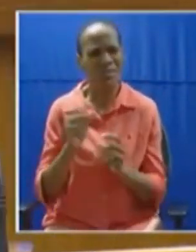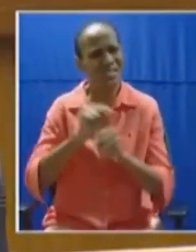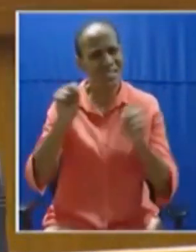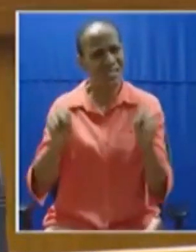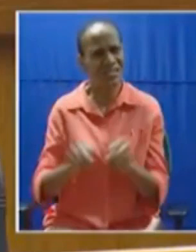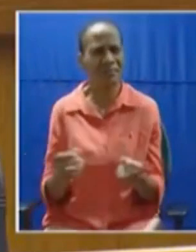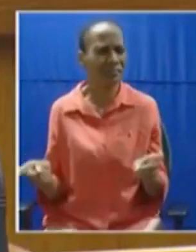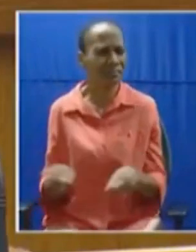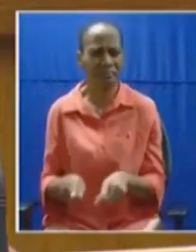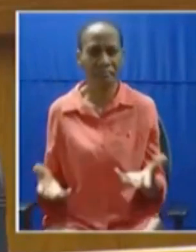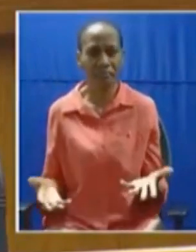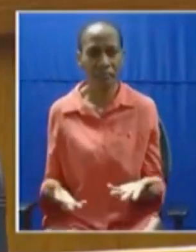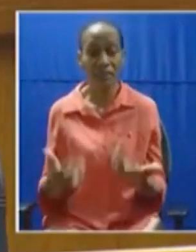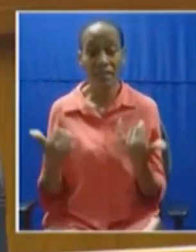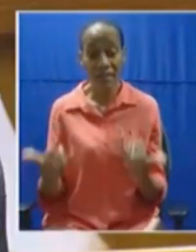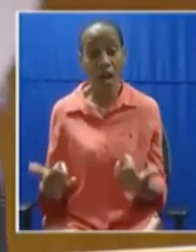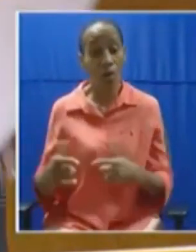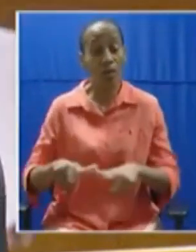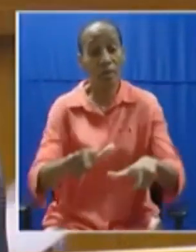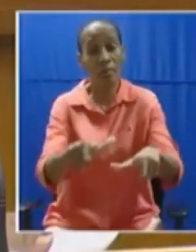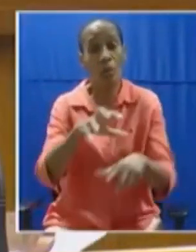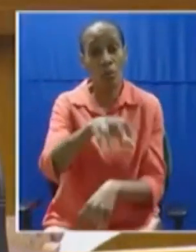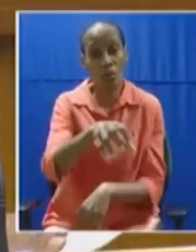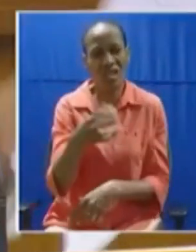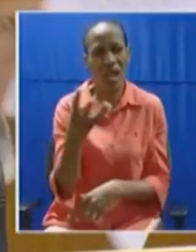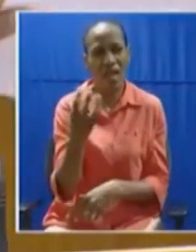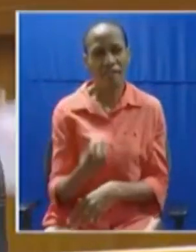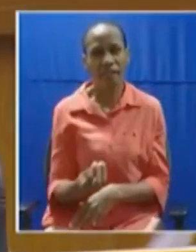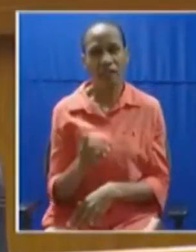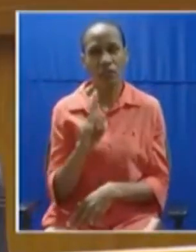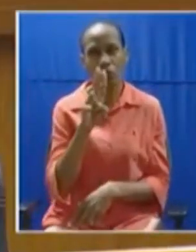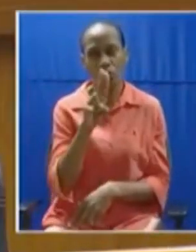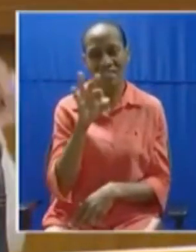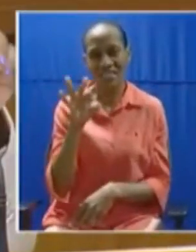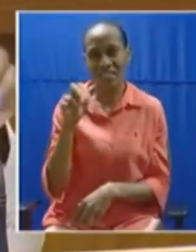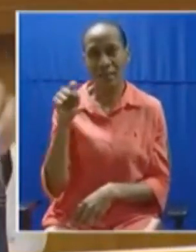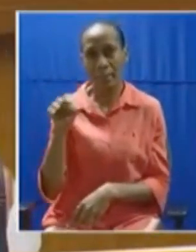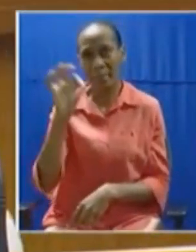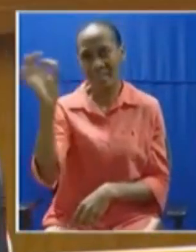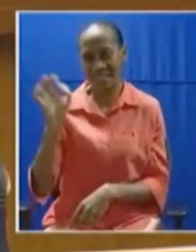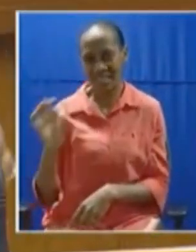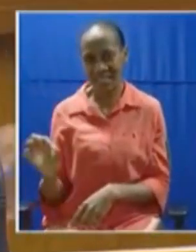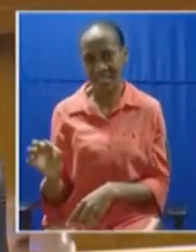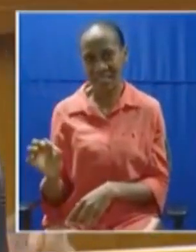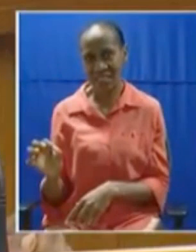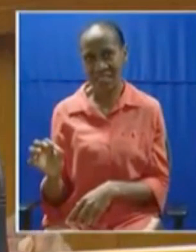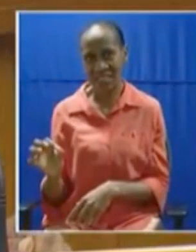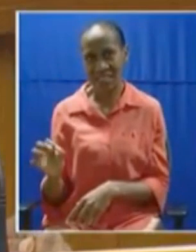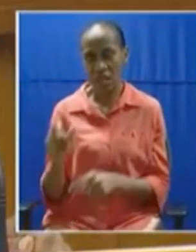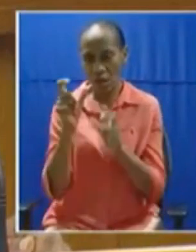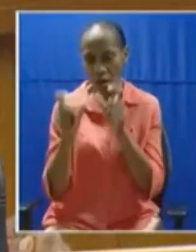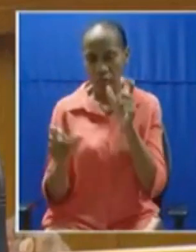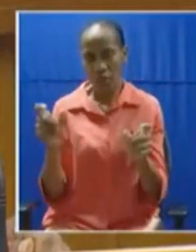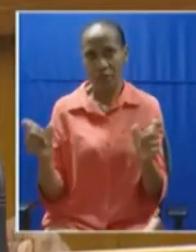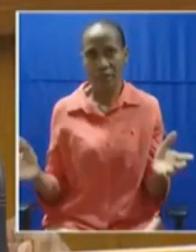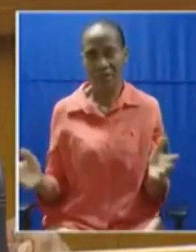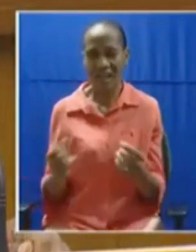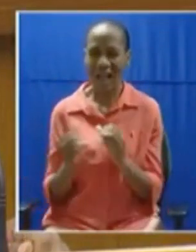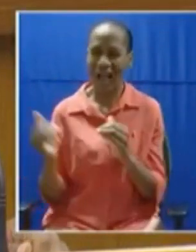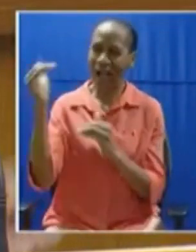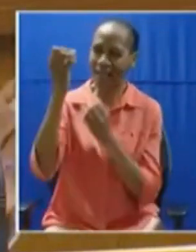sit here, Limpopo has about 23% of progress learners, the highest in the